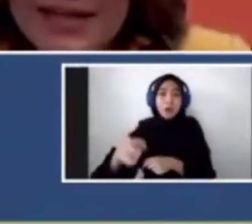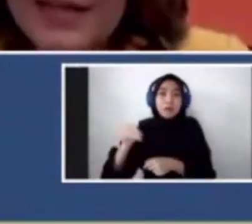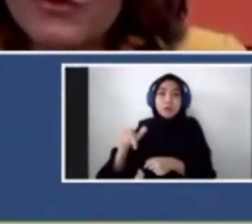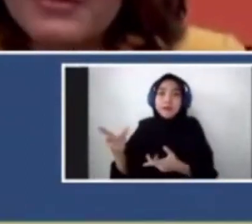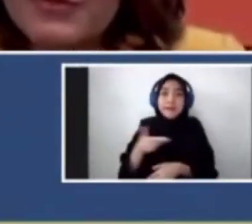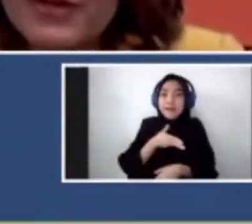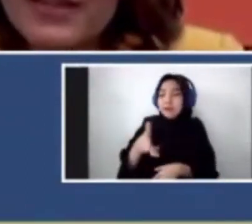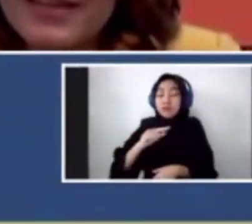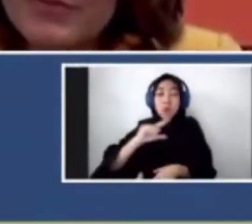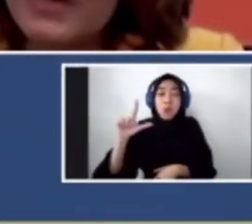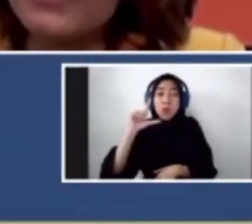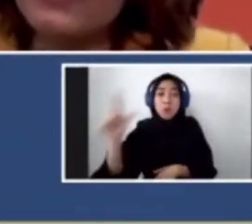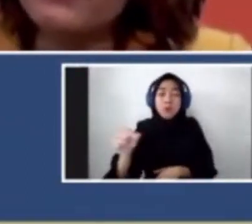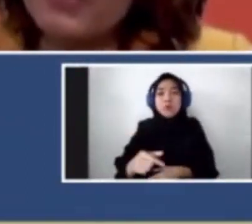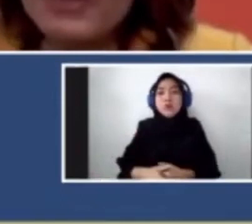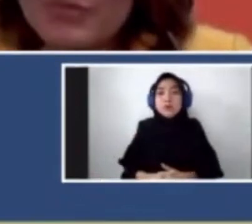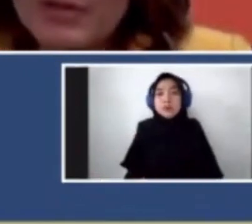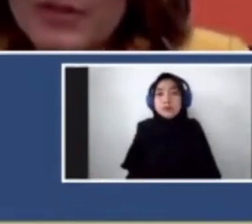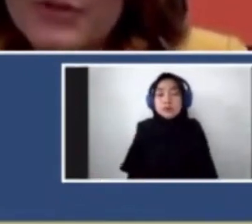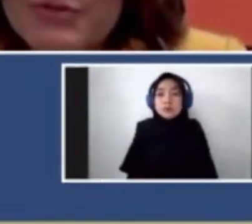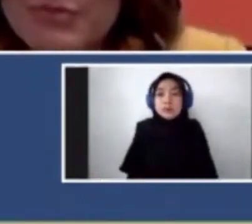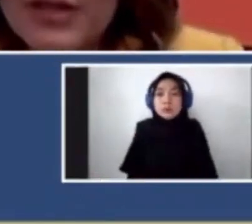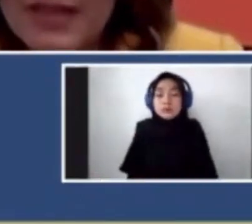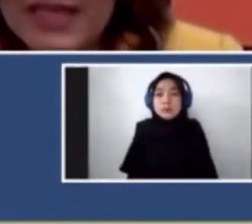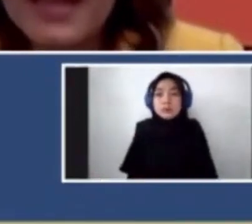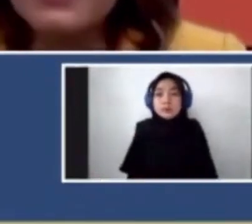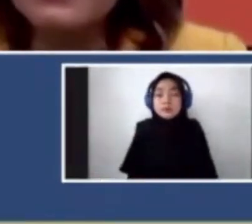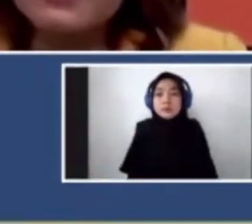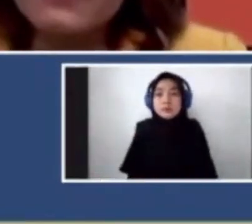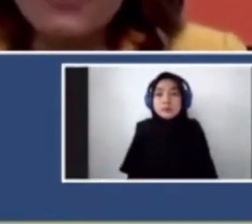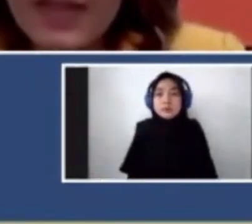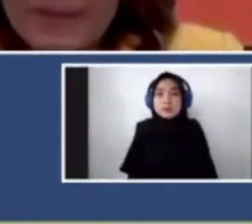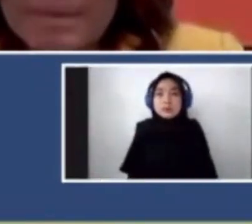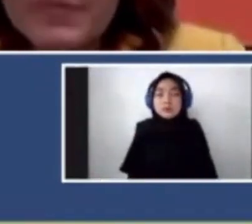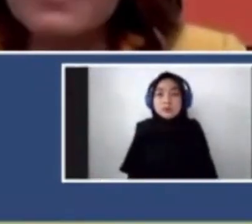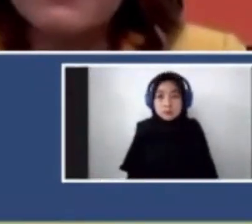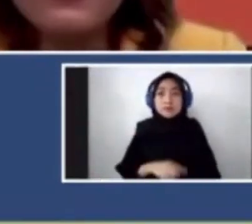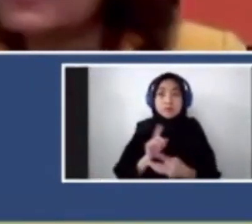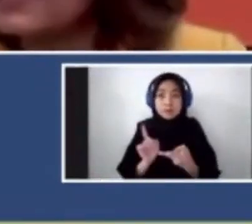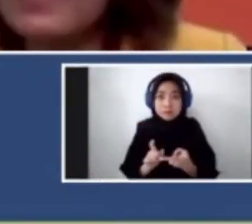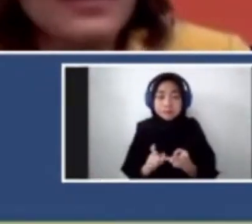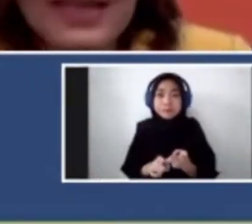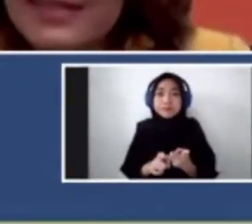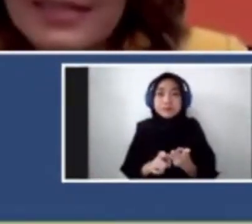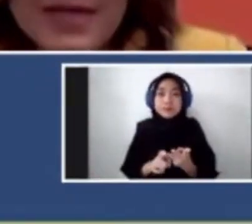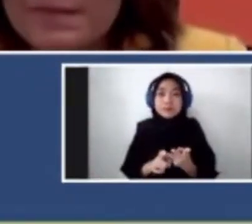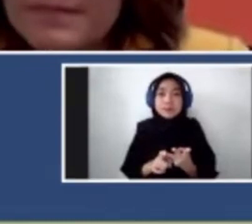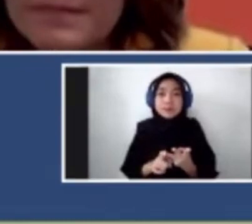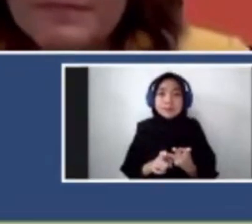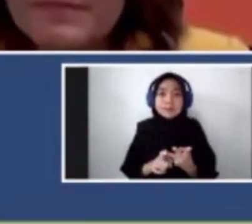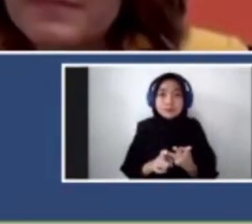third and most important thing, well, I don't know if it's most important, but also important thing, is for them, the food doesn't taste the